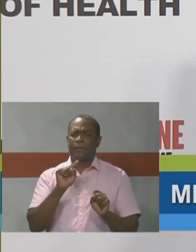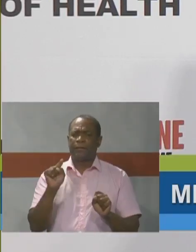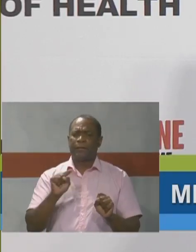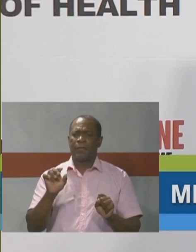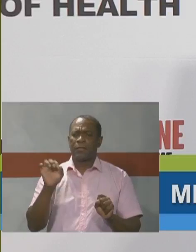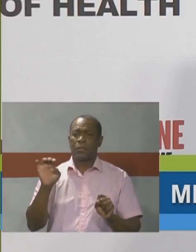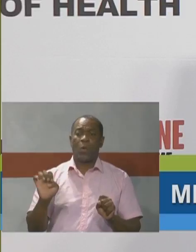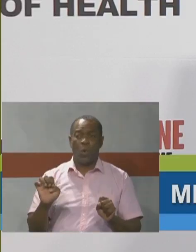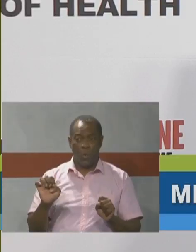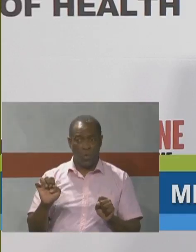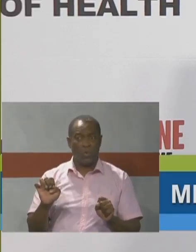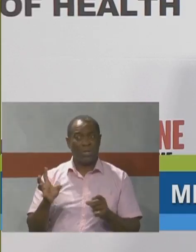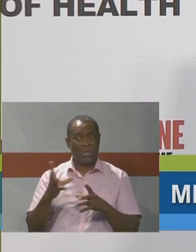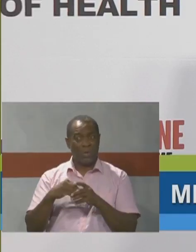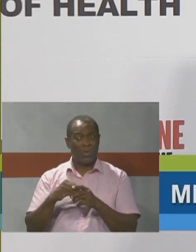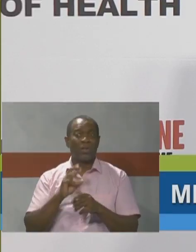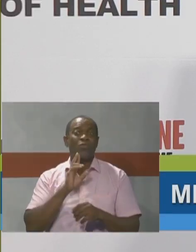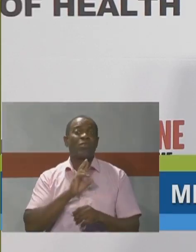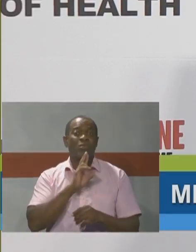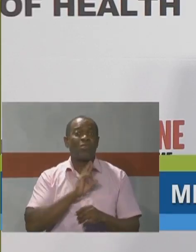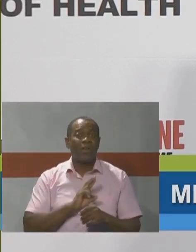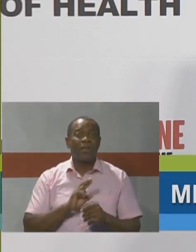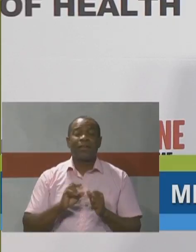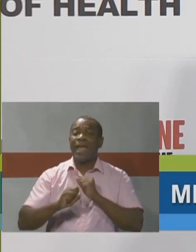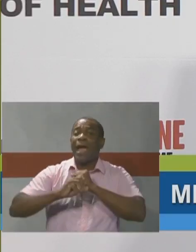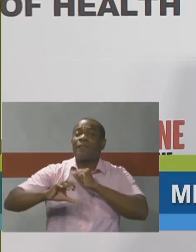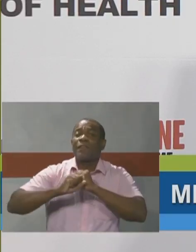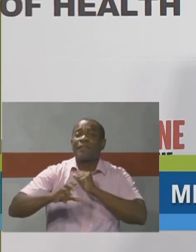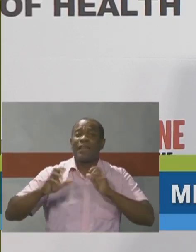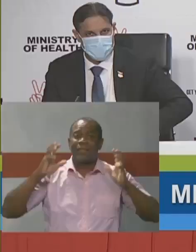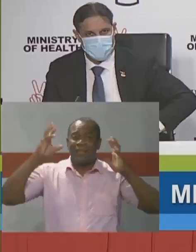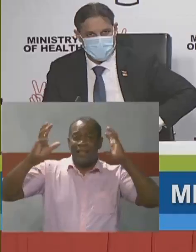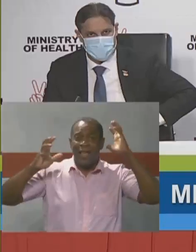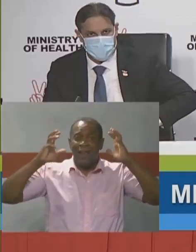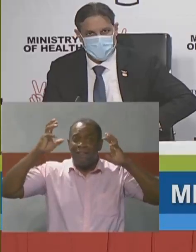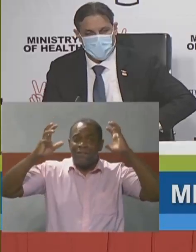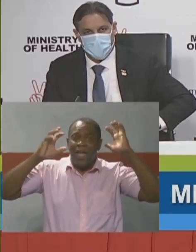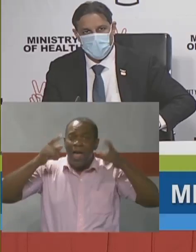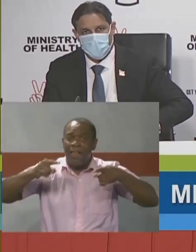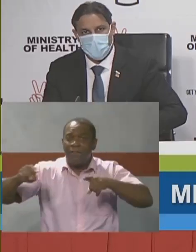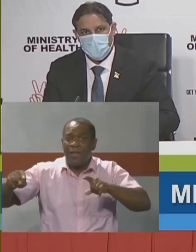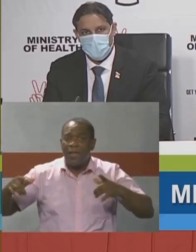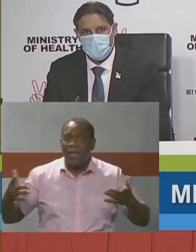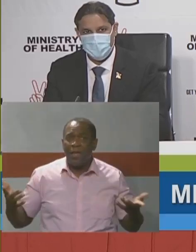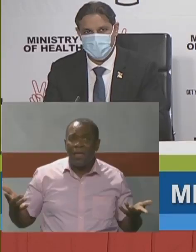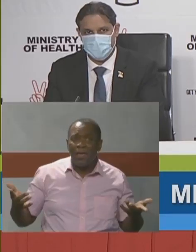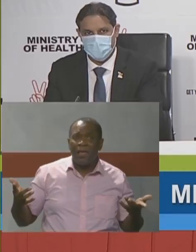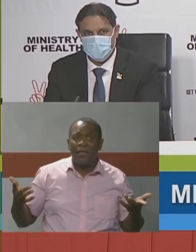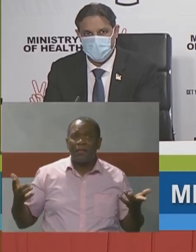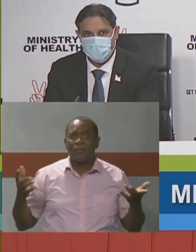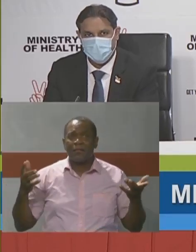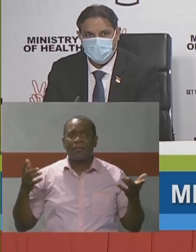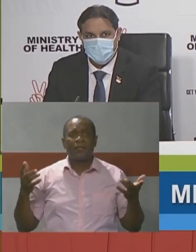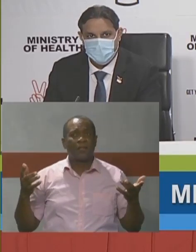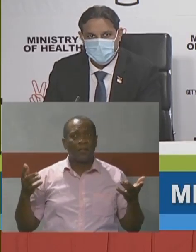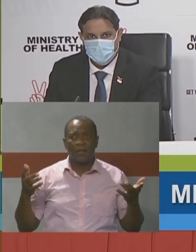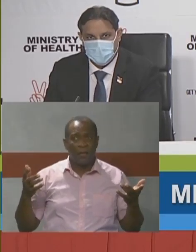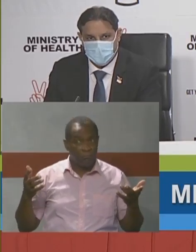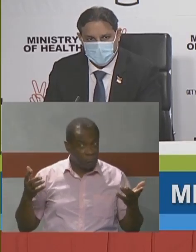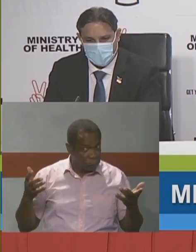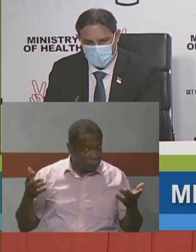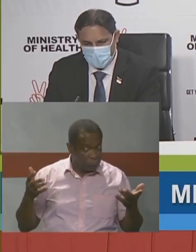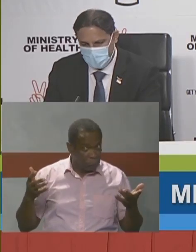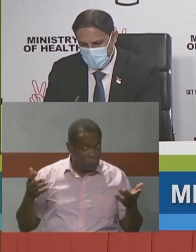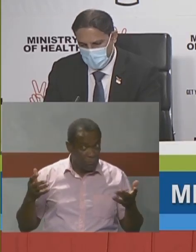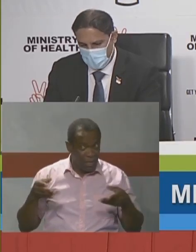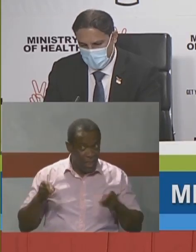carnival events. They're selling tickets, advertising performances, and so on. So I wanted to get some clarity on if these types of events are allowed under the safe